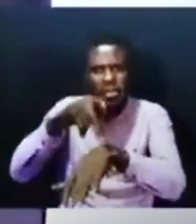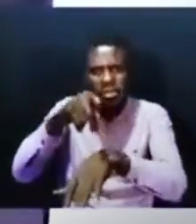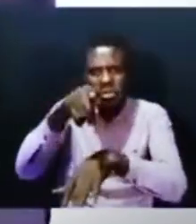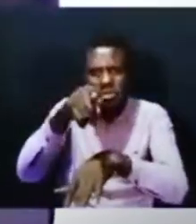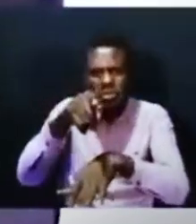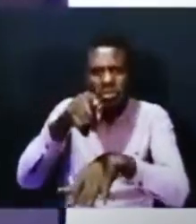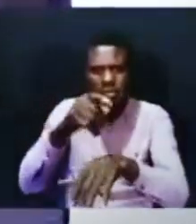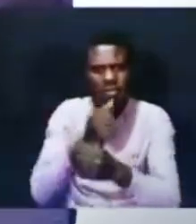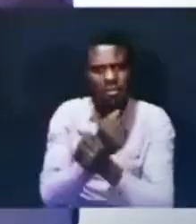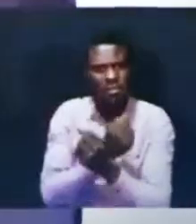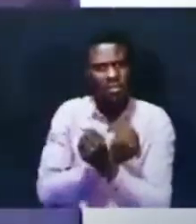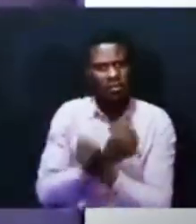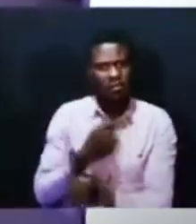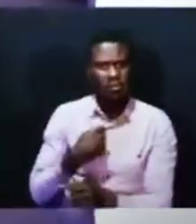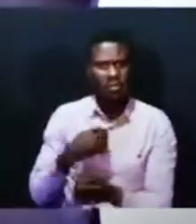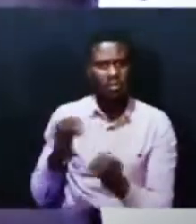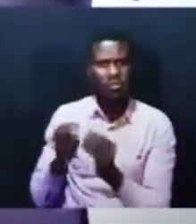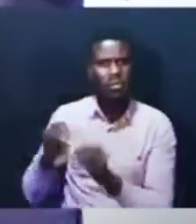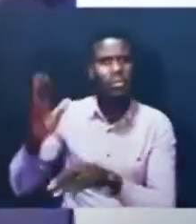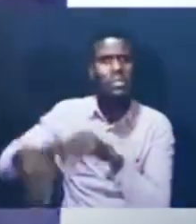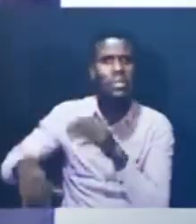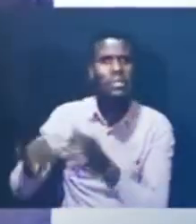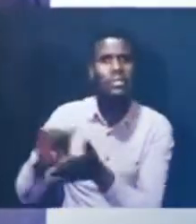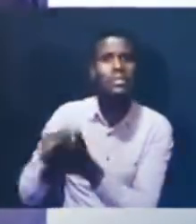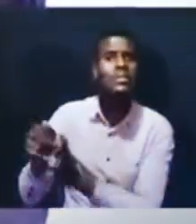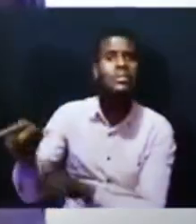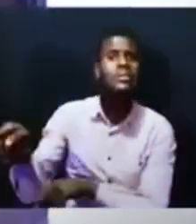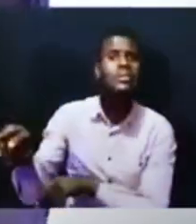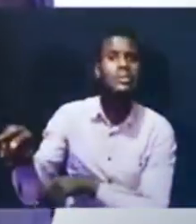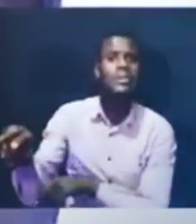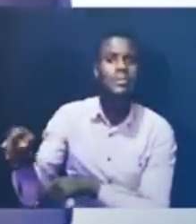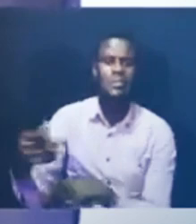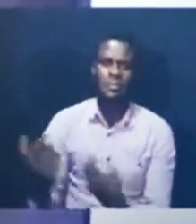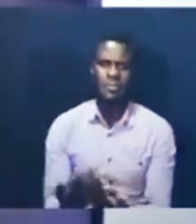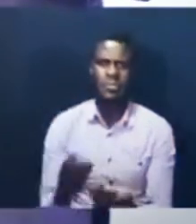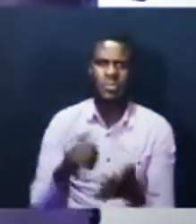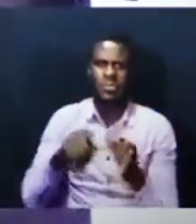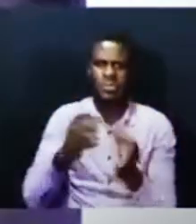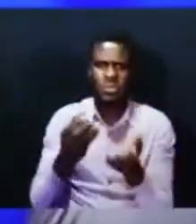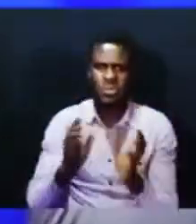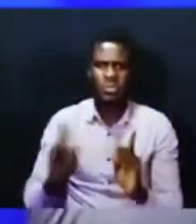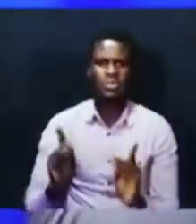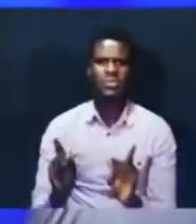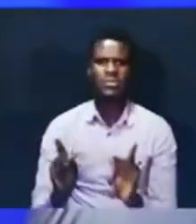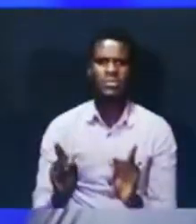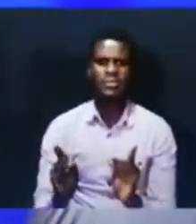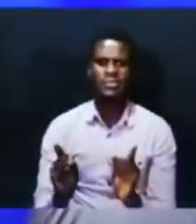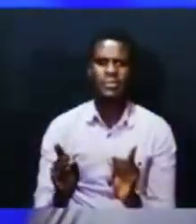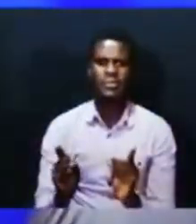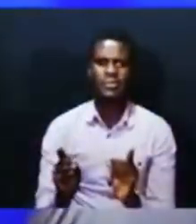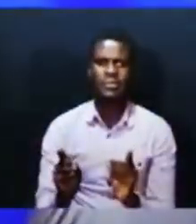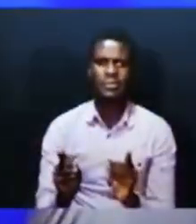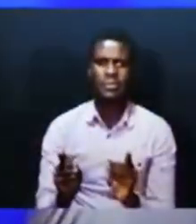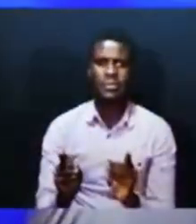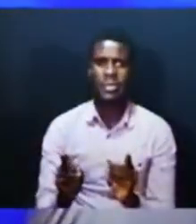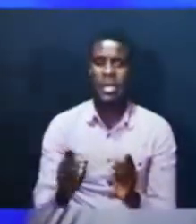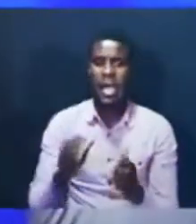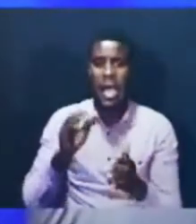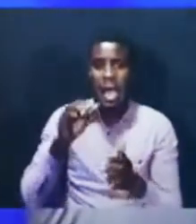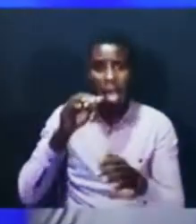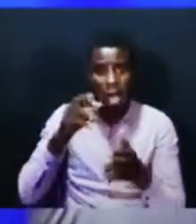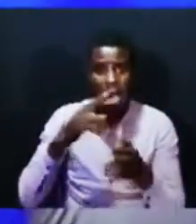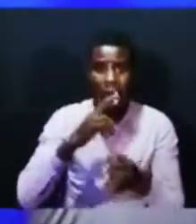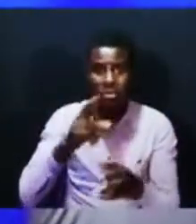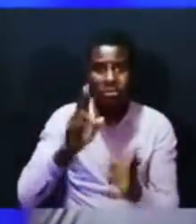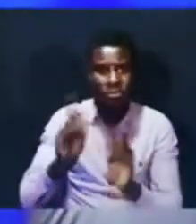What do you want to do? At the expense of his name. Oh yeah, the tiani di no ana. At the expense of his